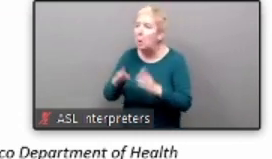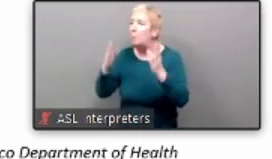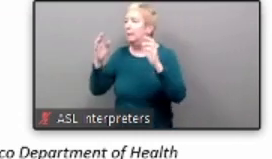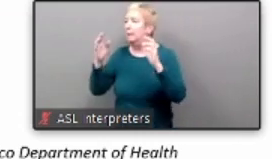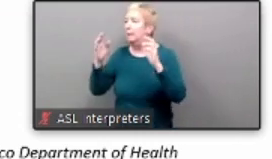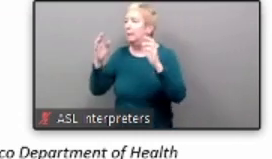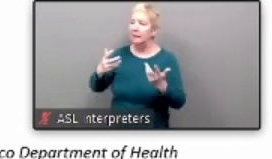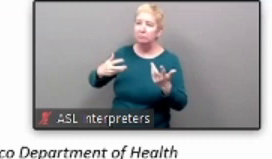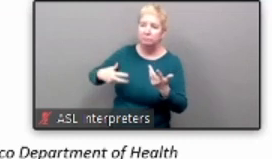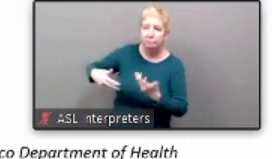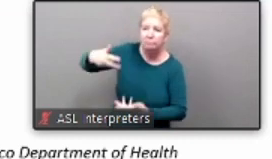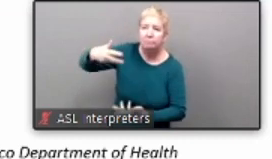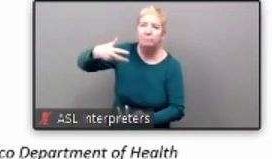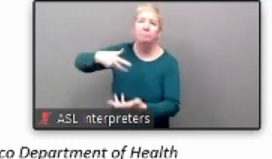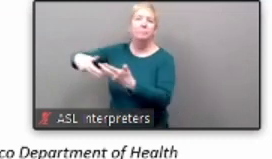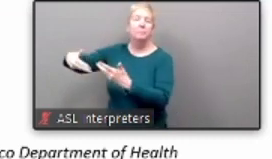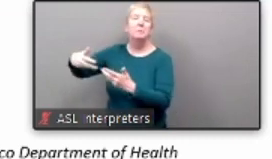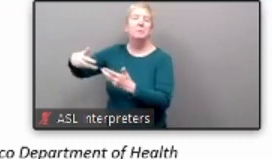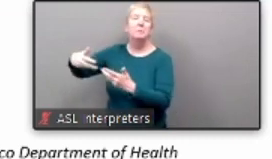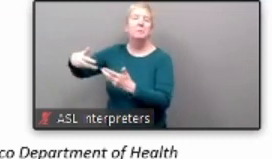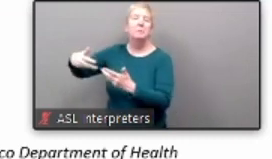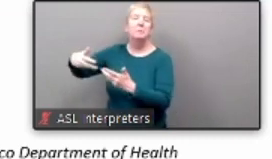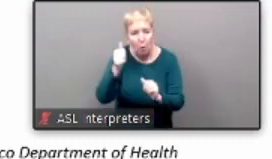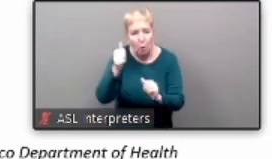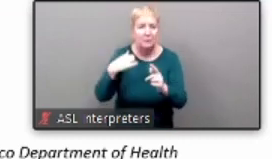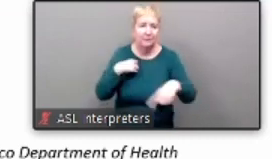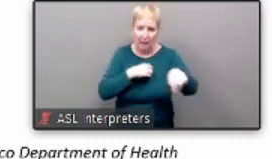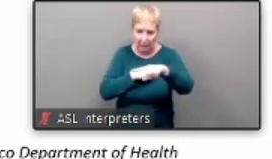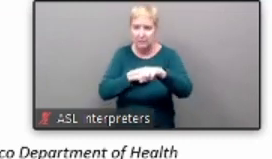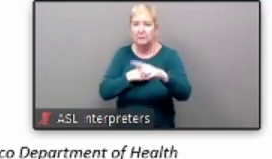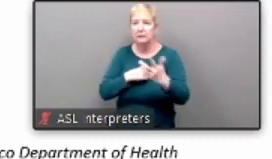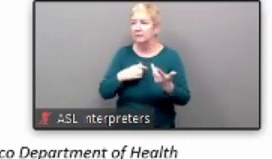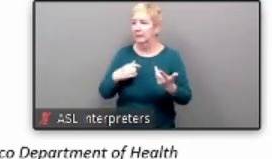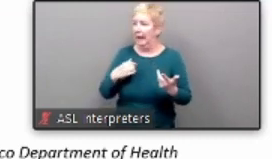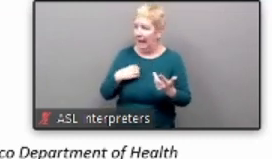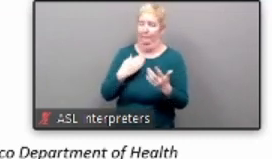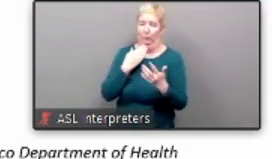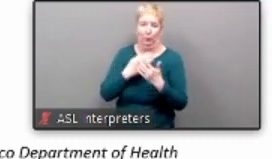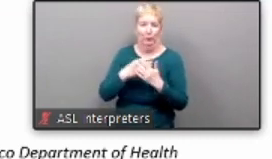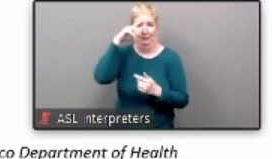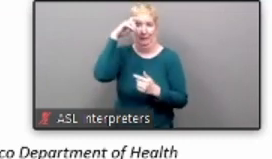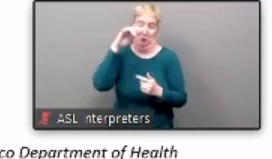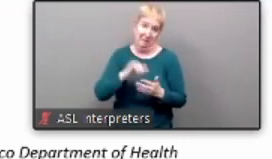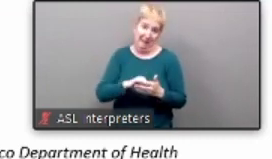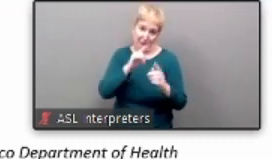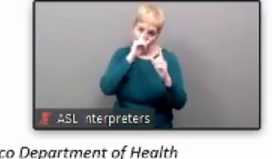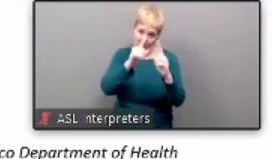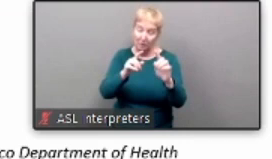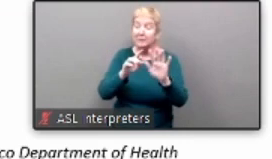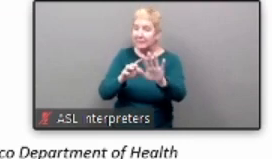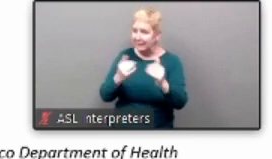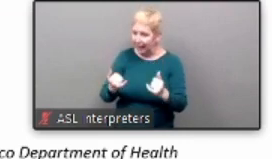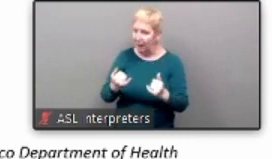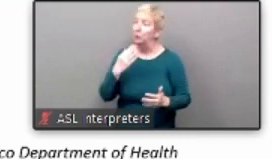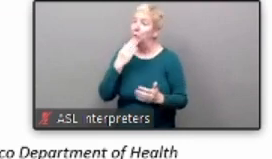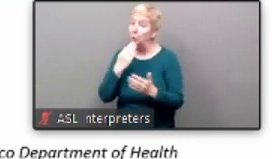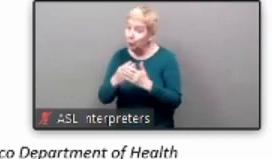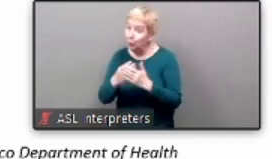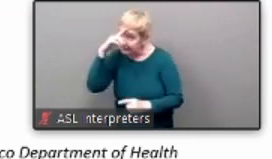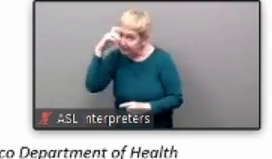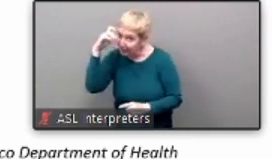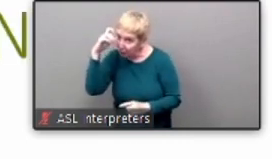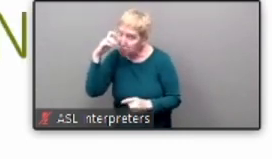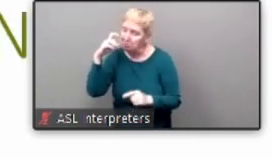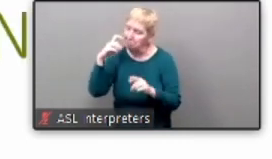that that at least most of us have a really good summer. But speaking of good summers, Alex, if we go to the